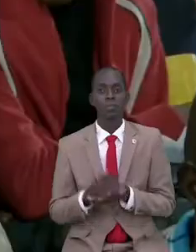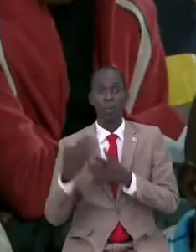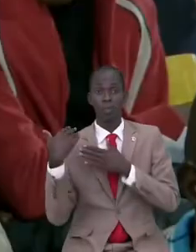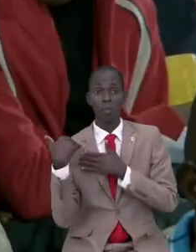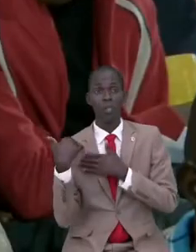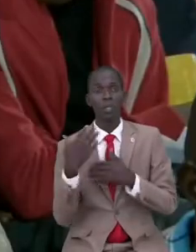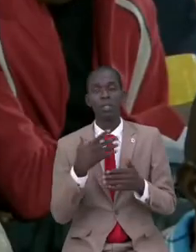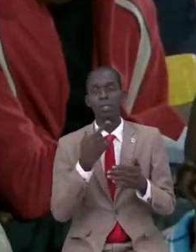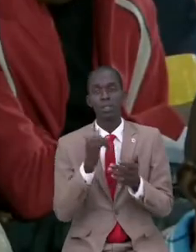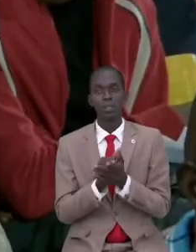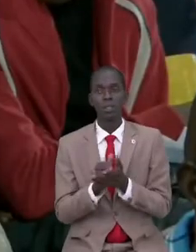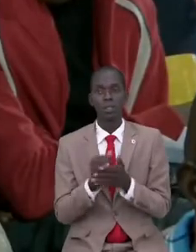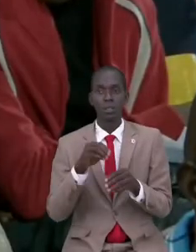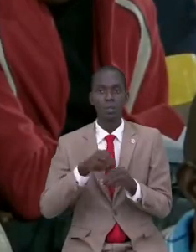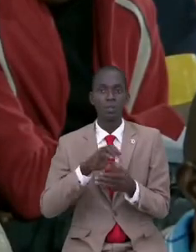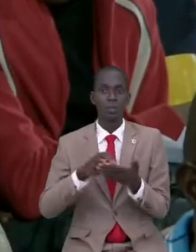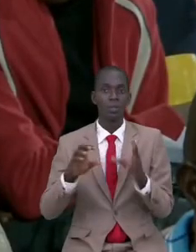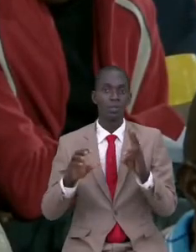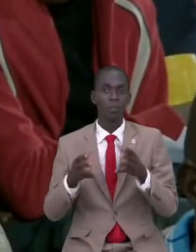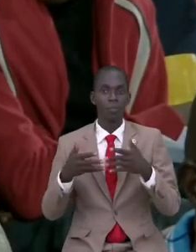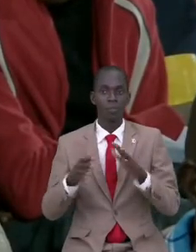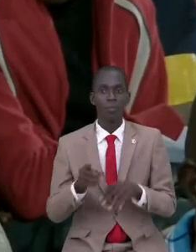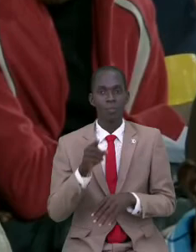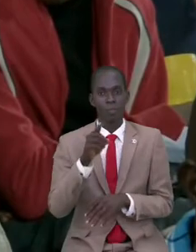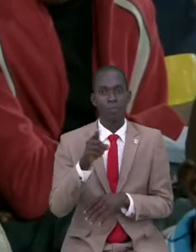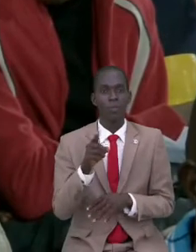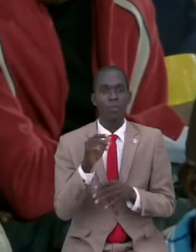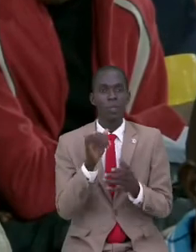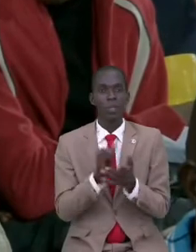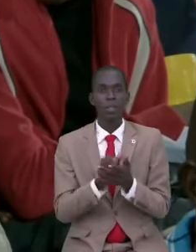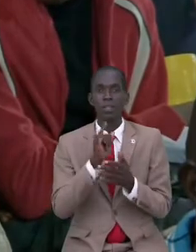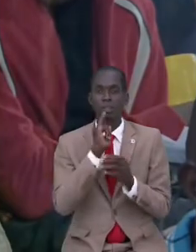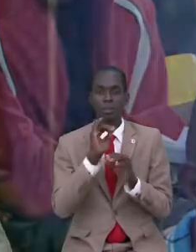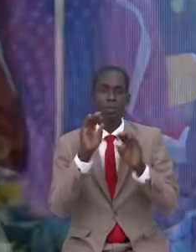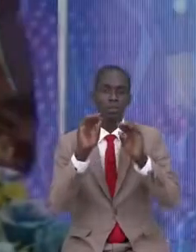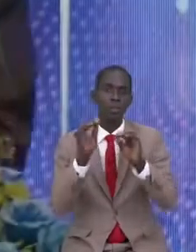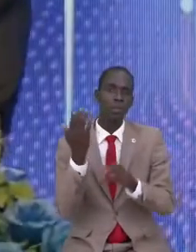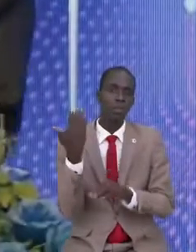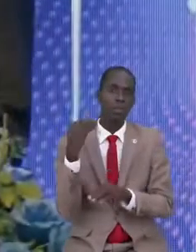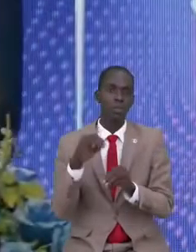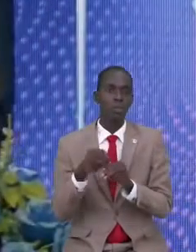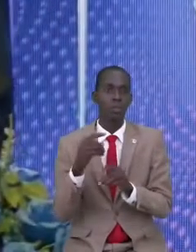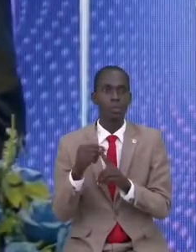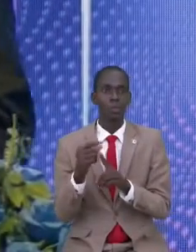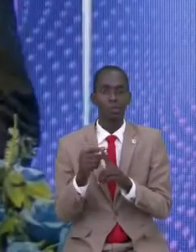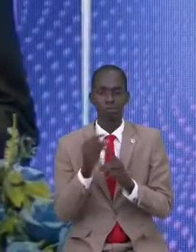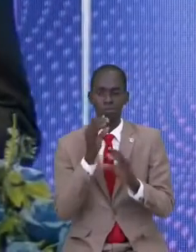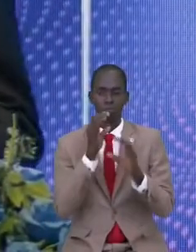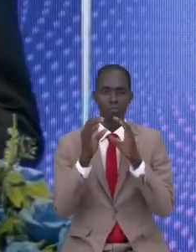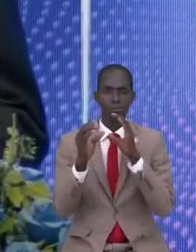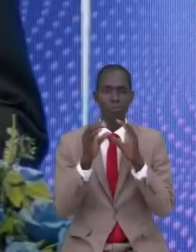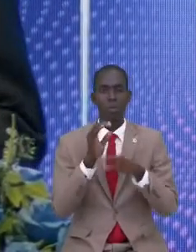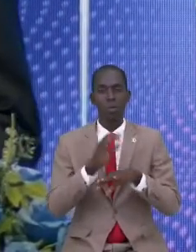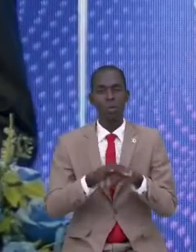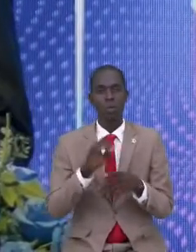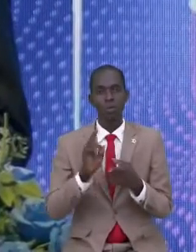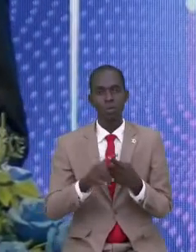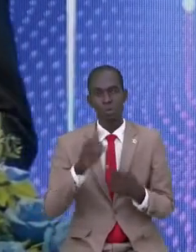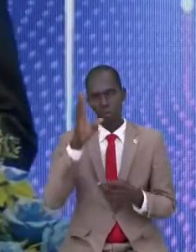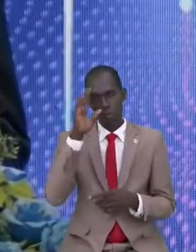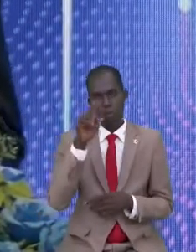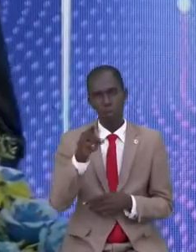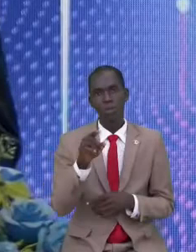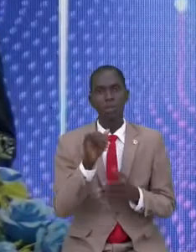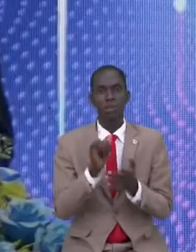says, let him that is taught in the word communicate unto him